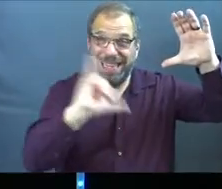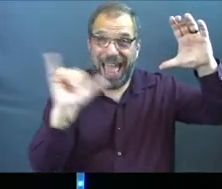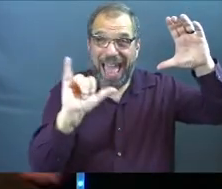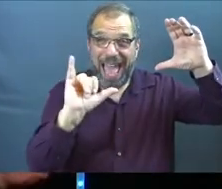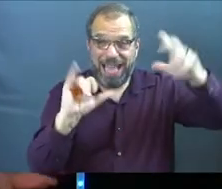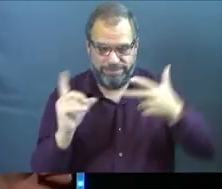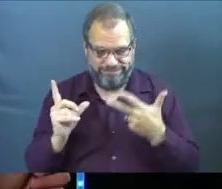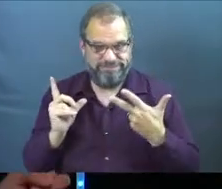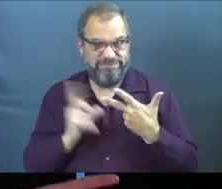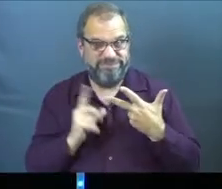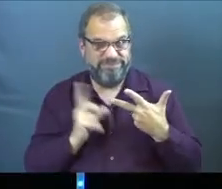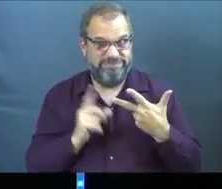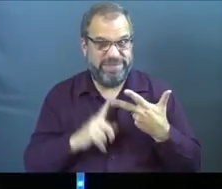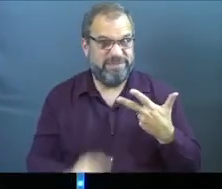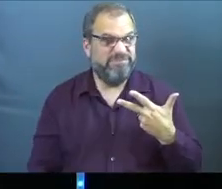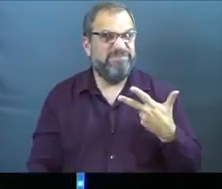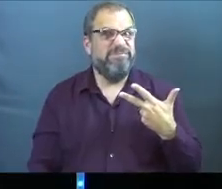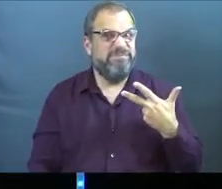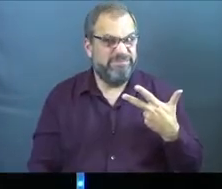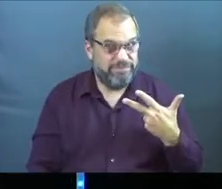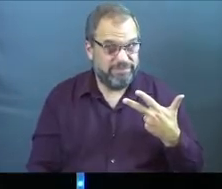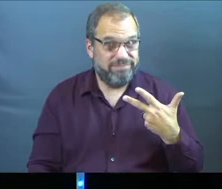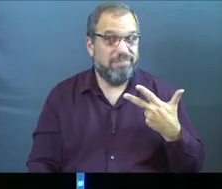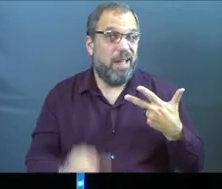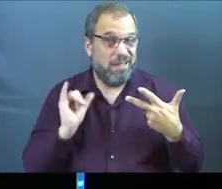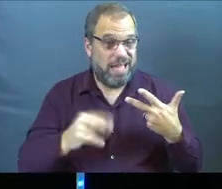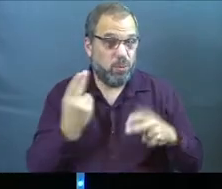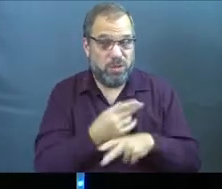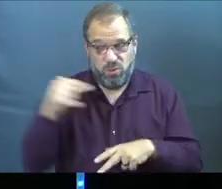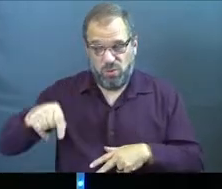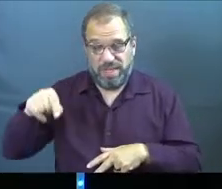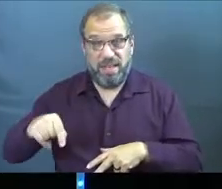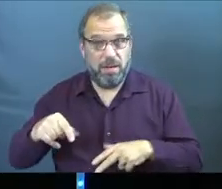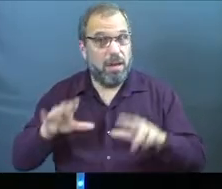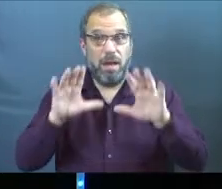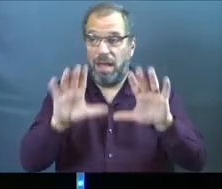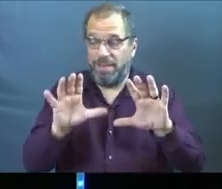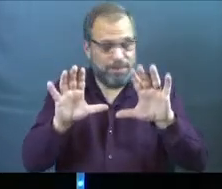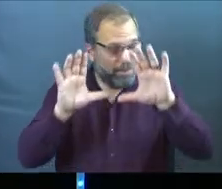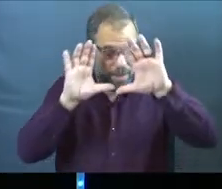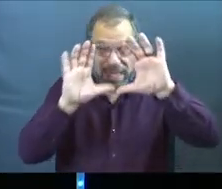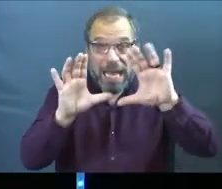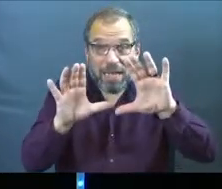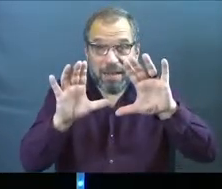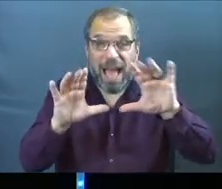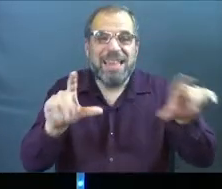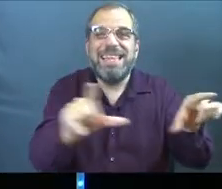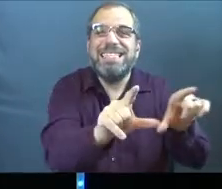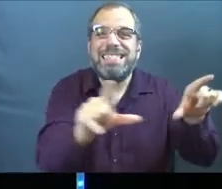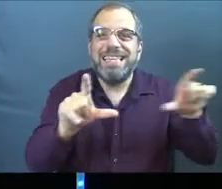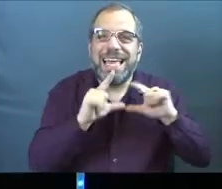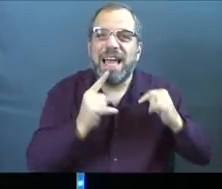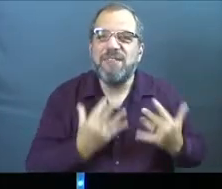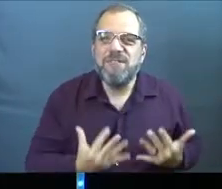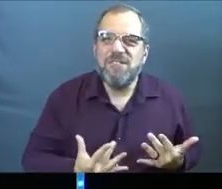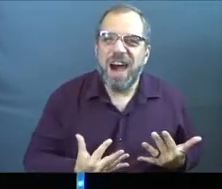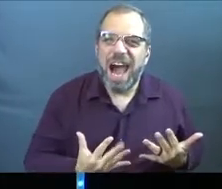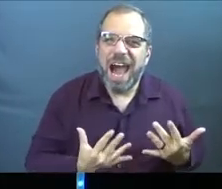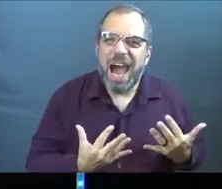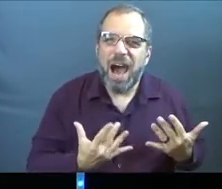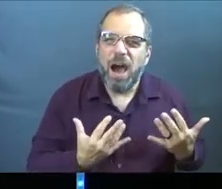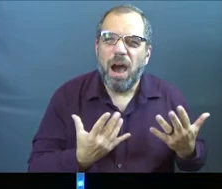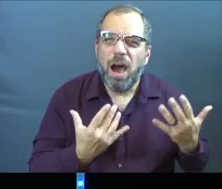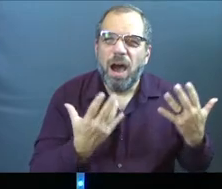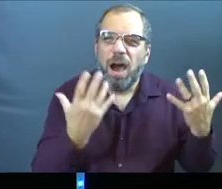like, check that place out. And that's what's being used here is, hey, this is the lake of fire. This is a